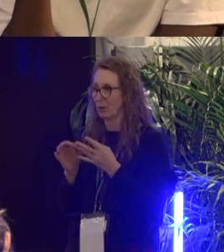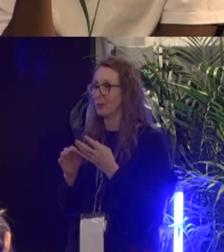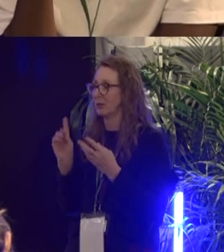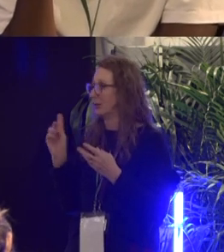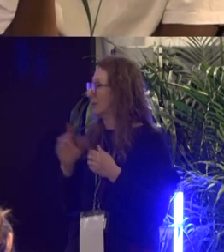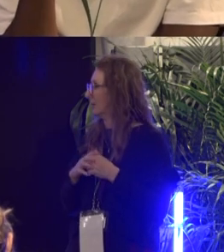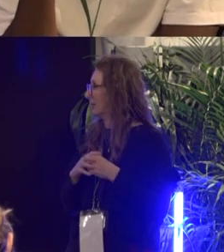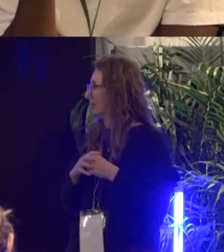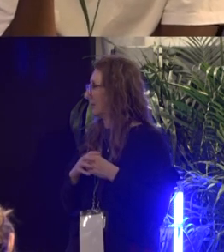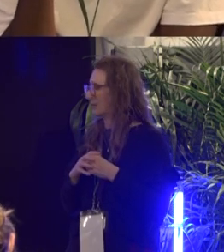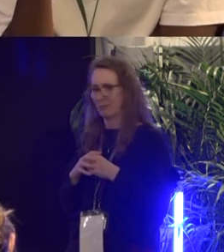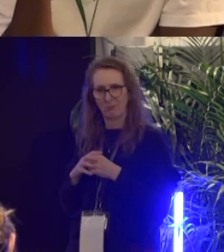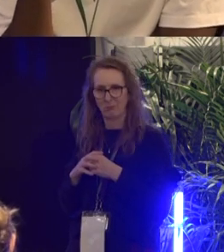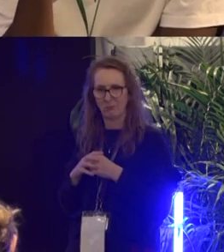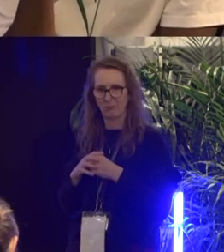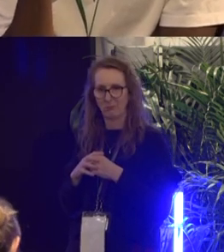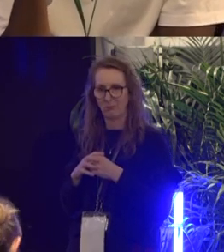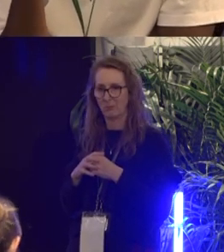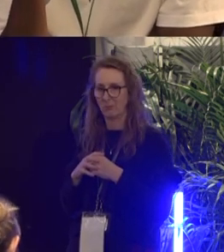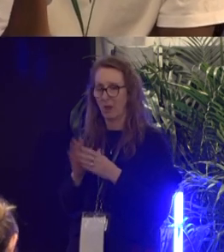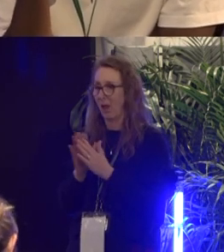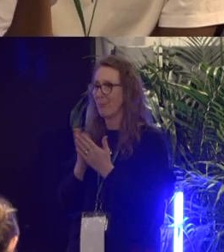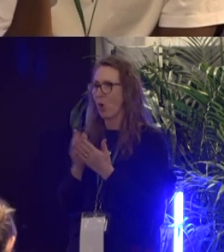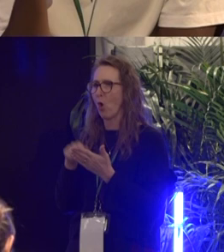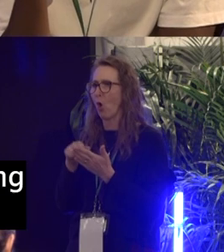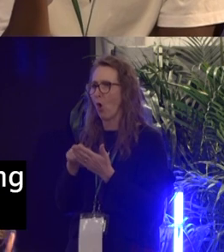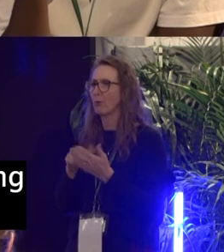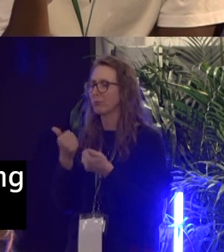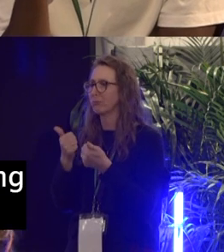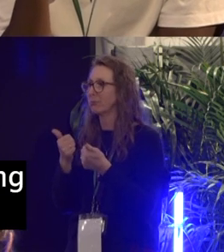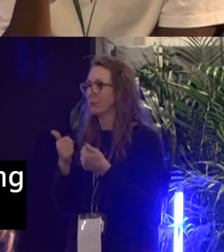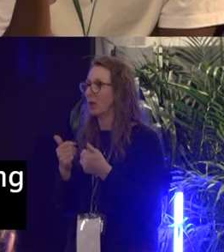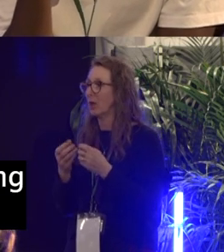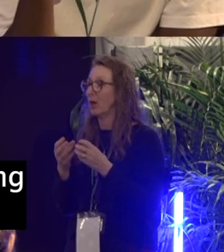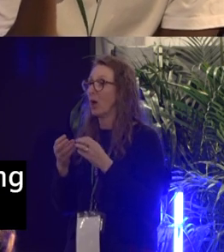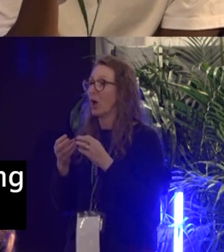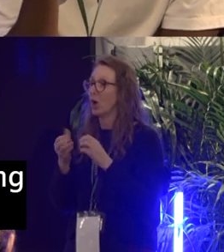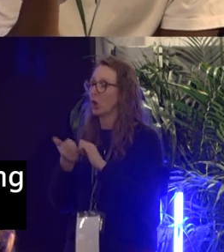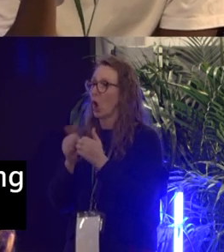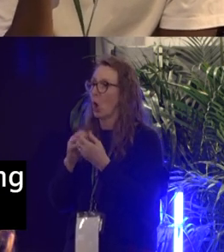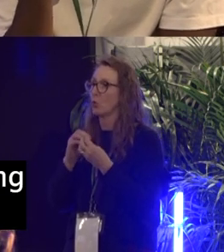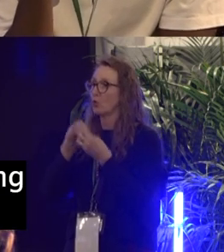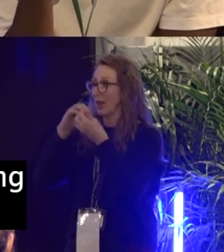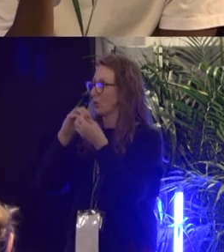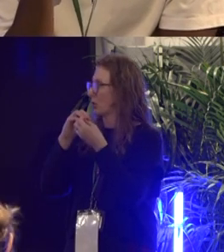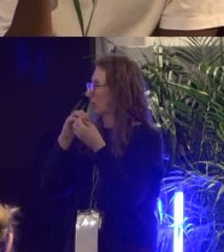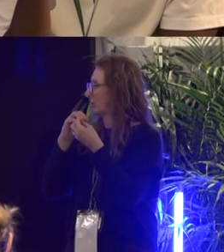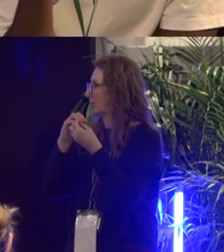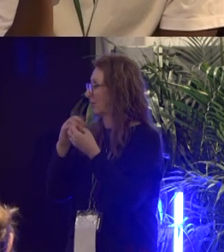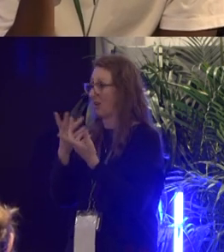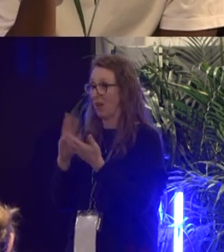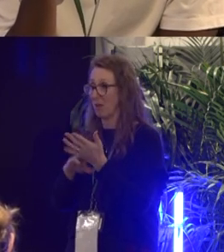good. The second thing is co-creation is massive in games. You know, people online building Minecraft buildings